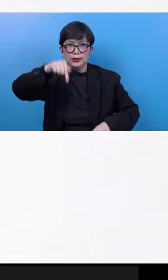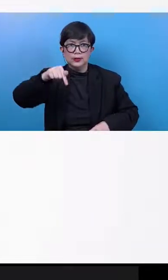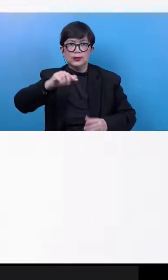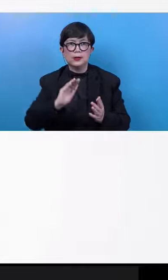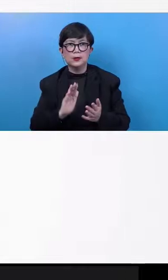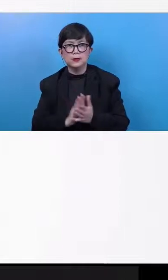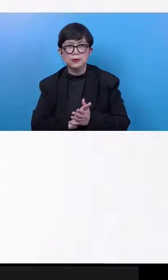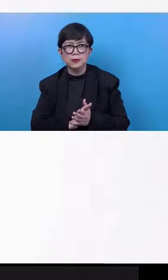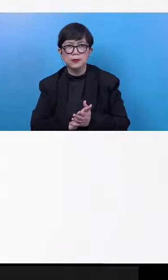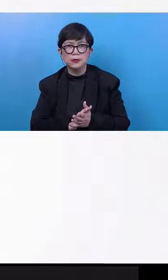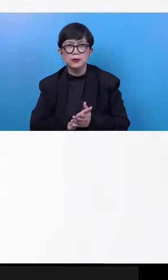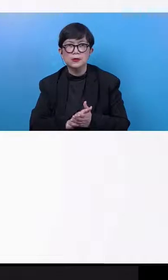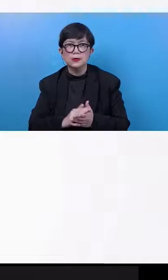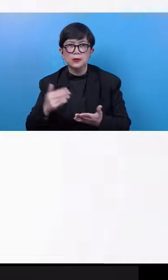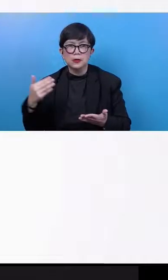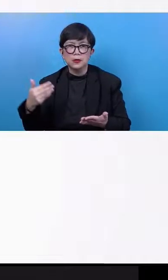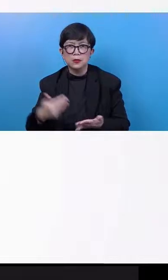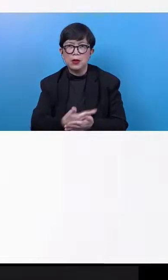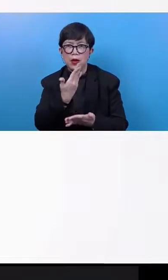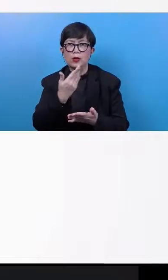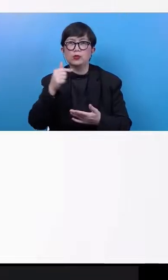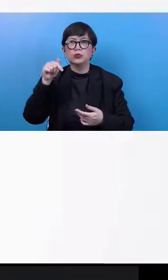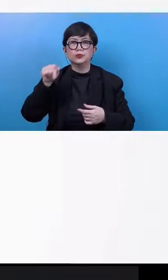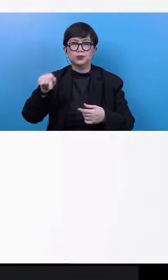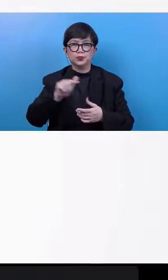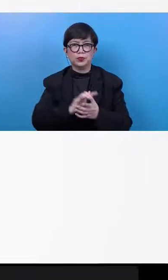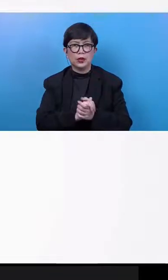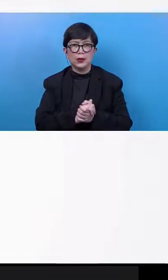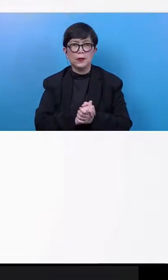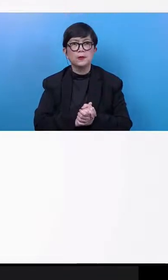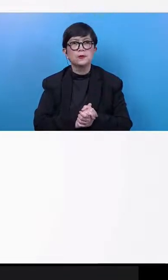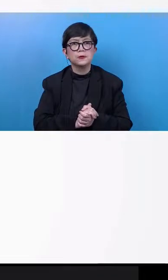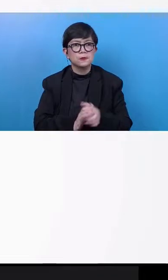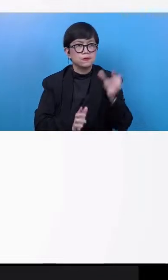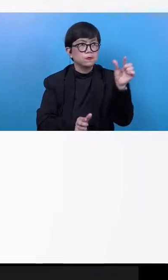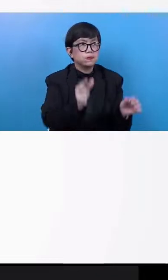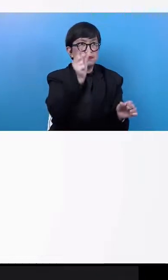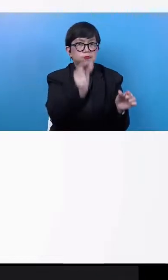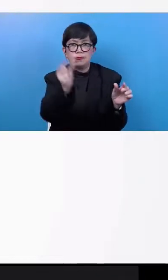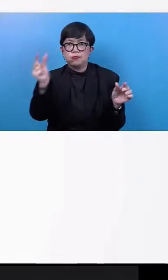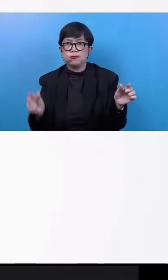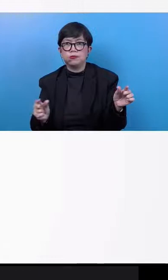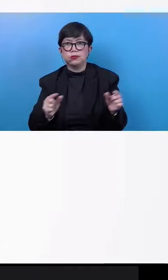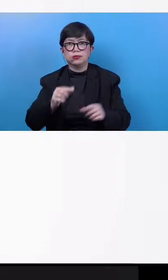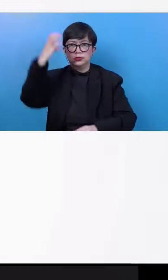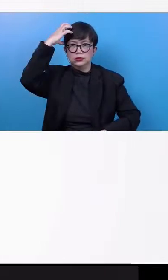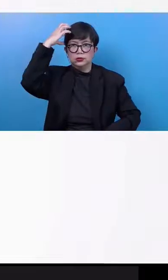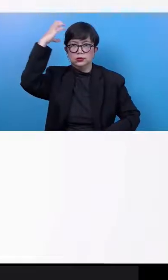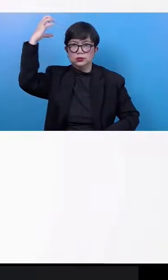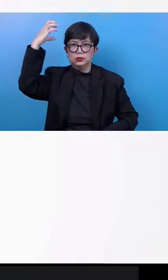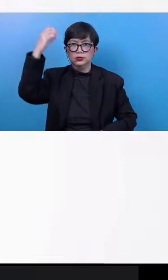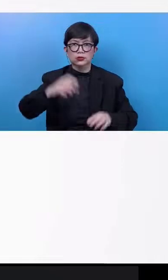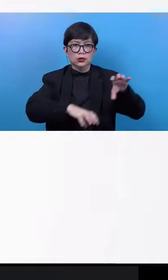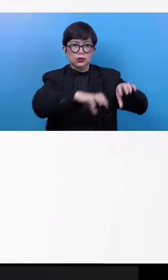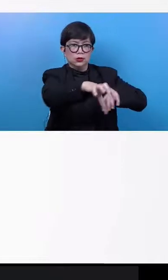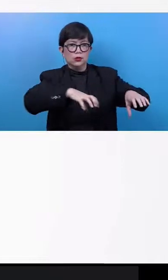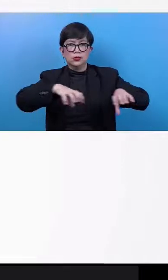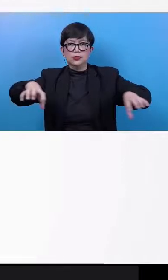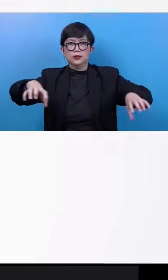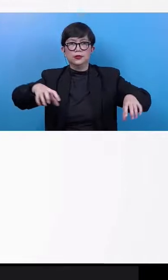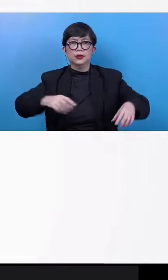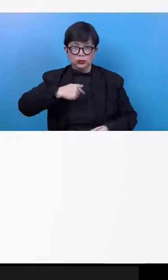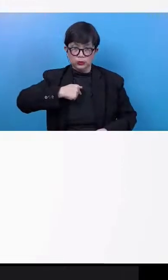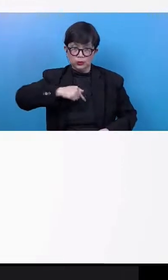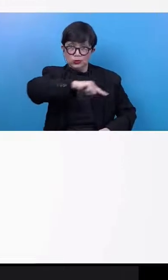was people, local communities, governments, regional intergovernmental organizations, we all,